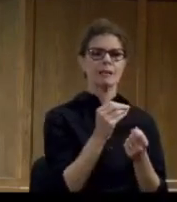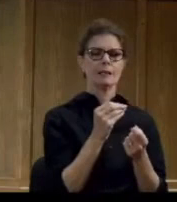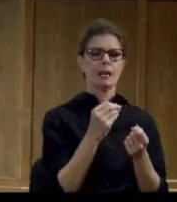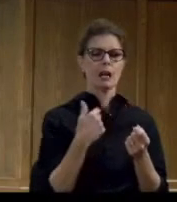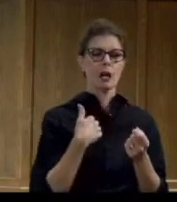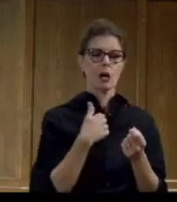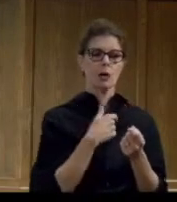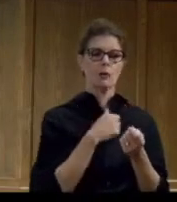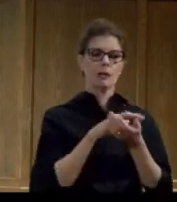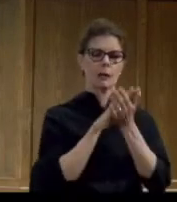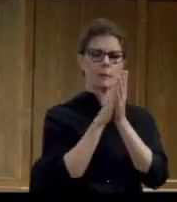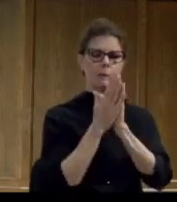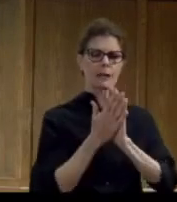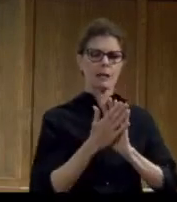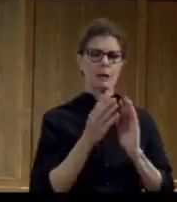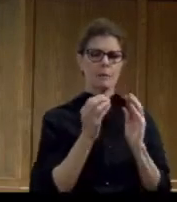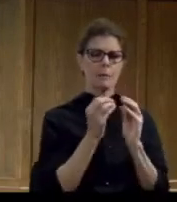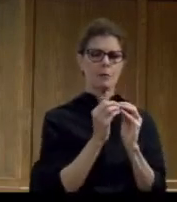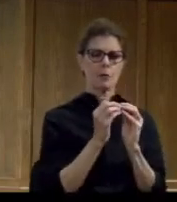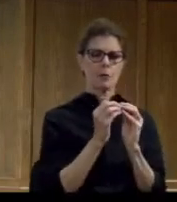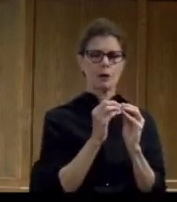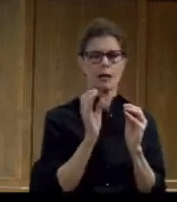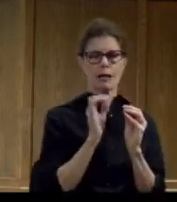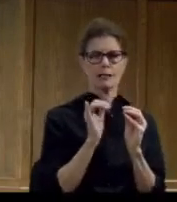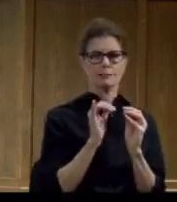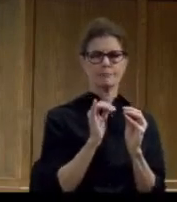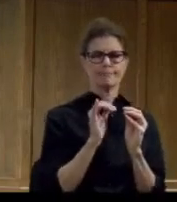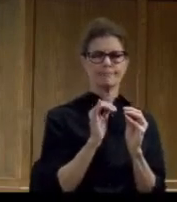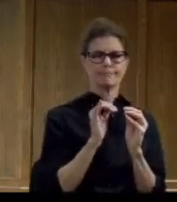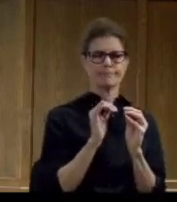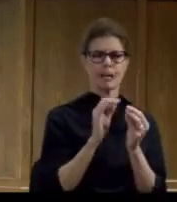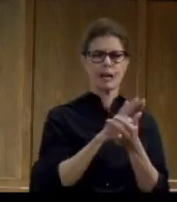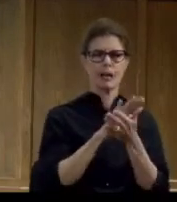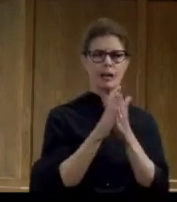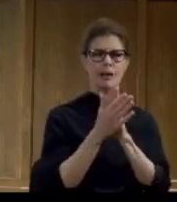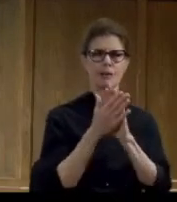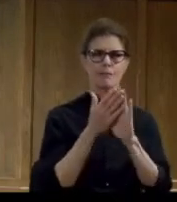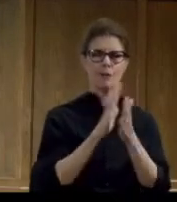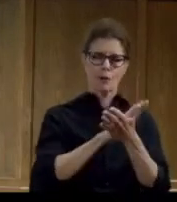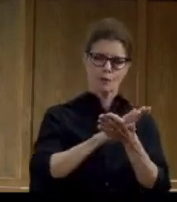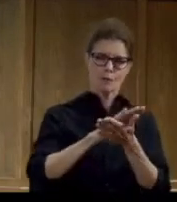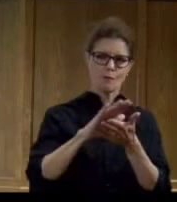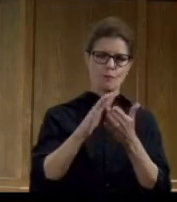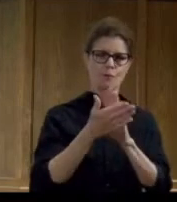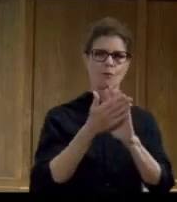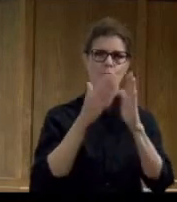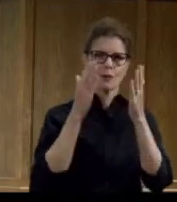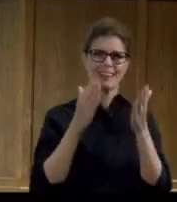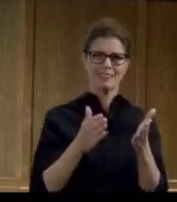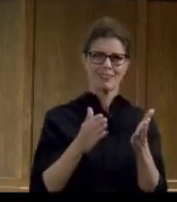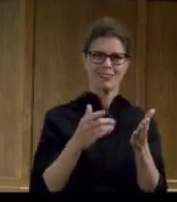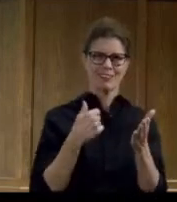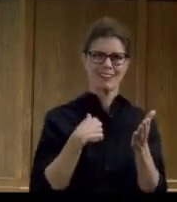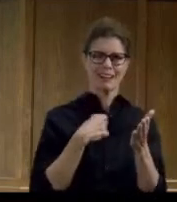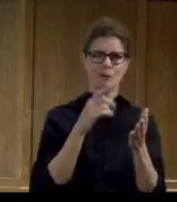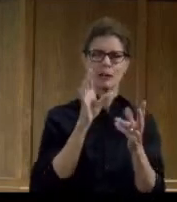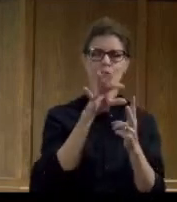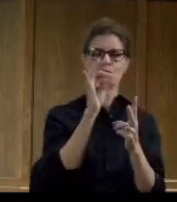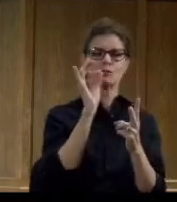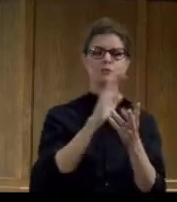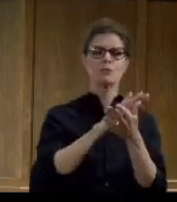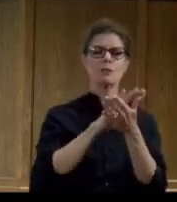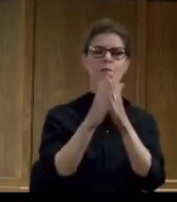offend us and make us angry, would you help us to be the kind of people that can choose to forgive?